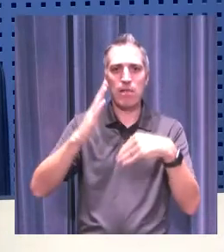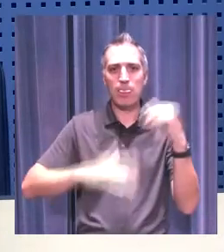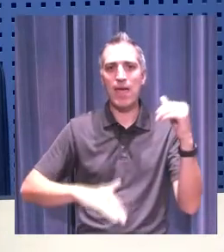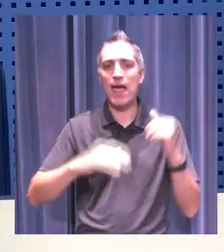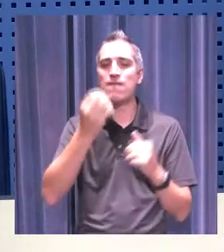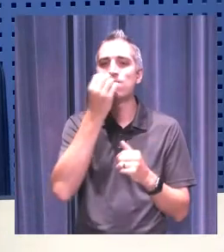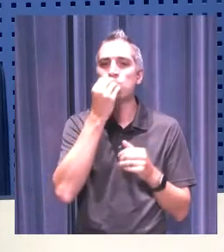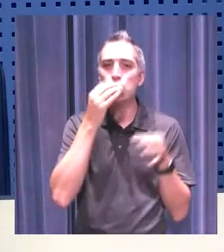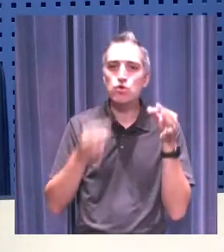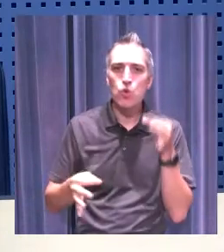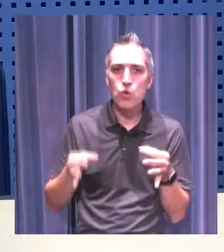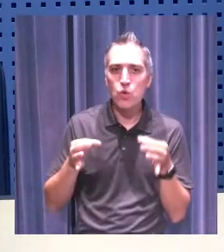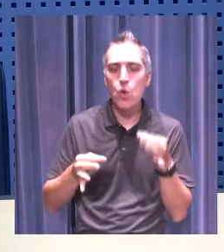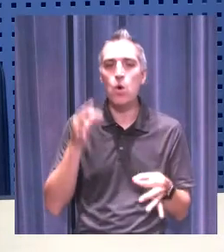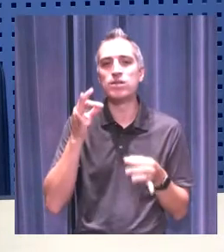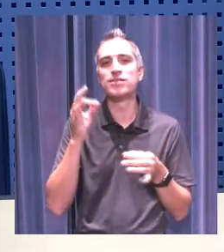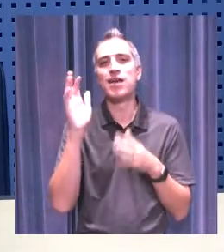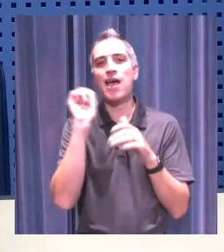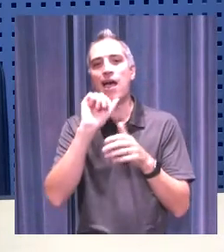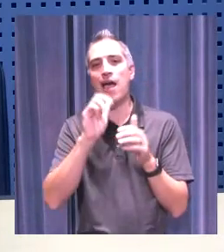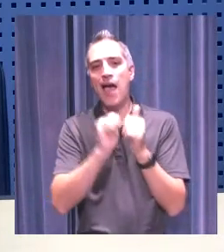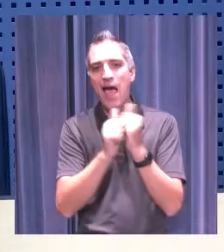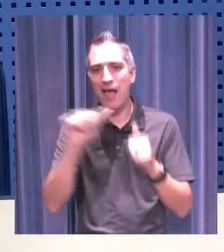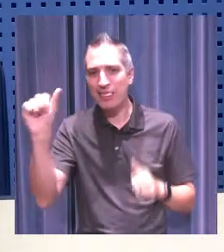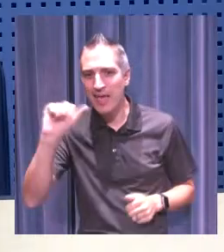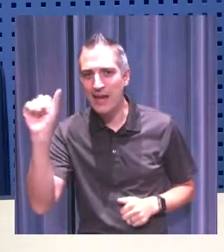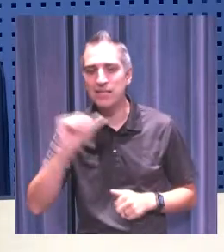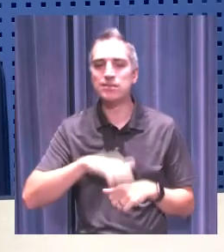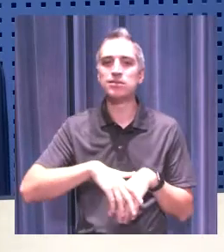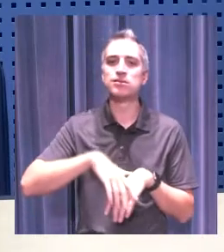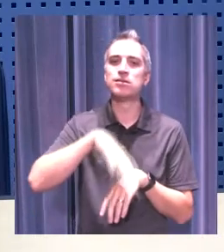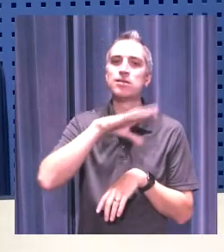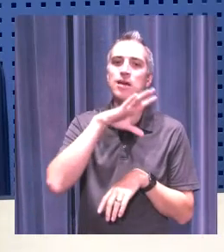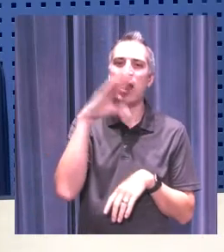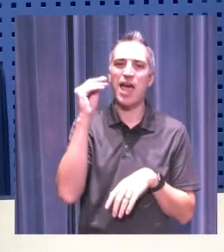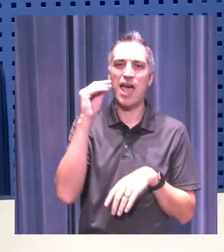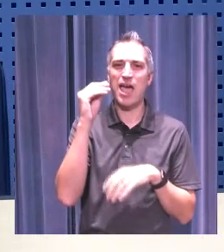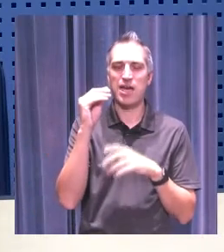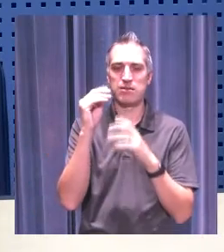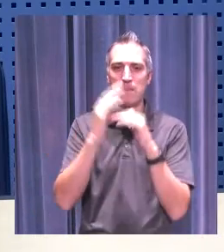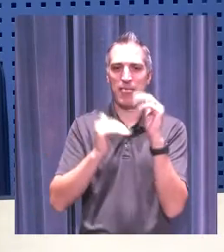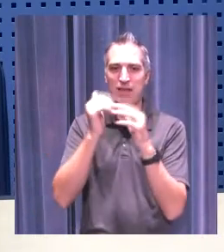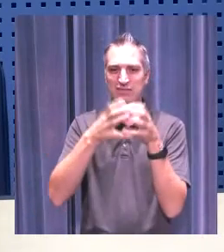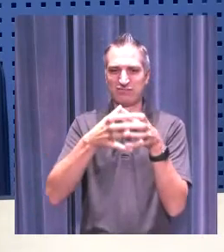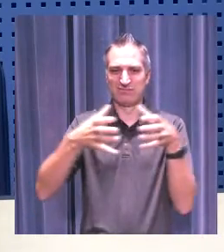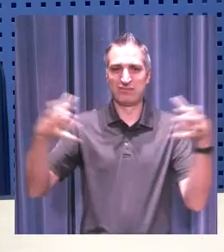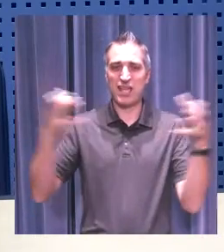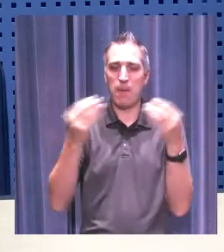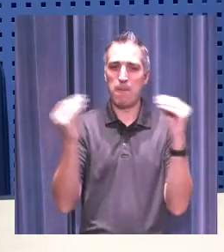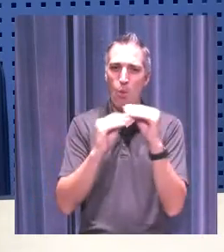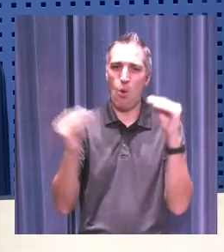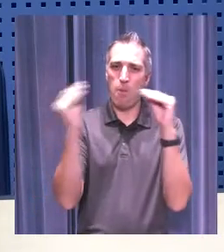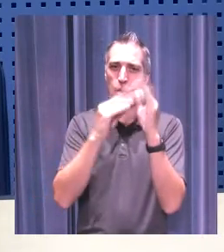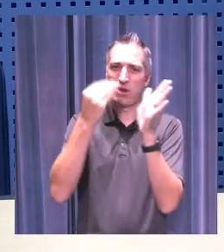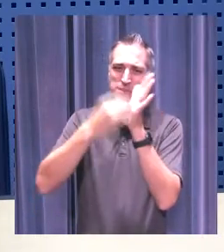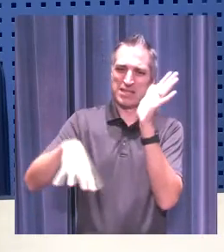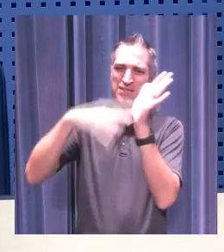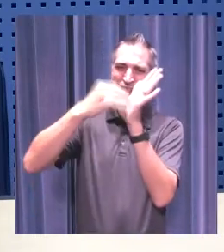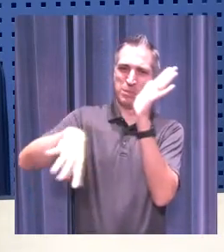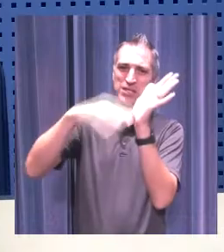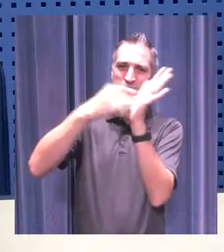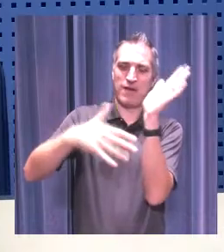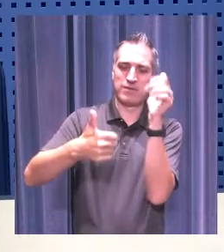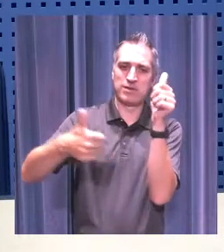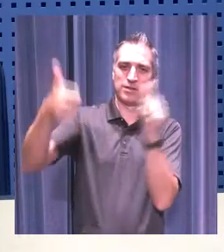courts, athletics, external appearances, building sprees, and more expensive and unnecessary